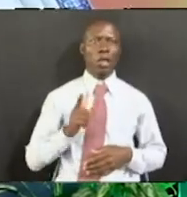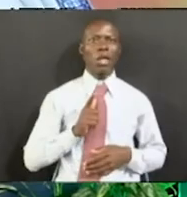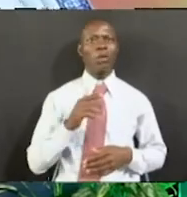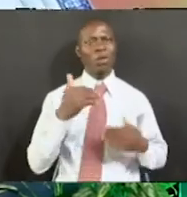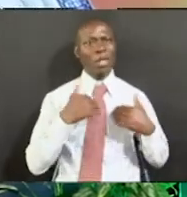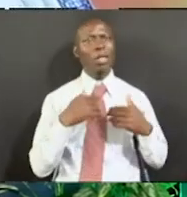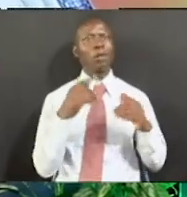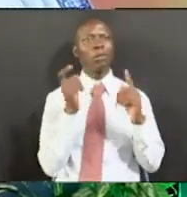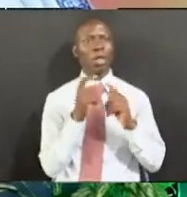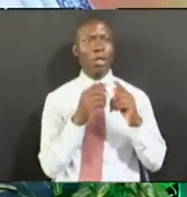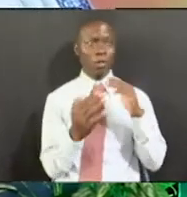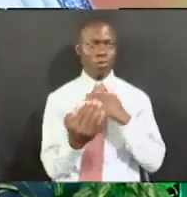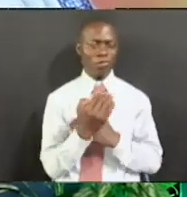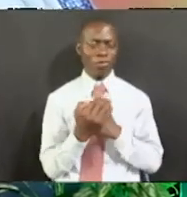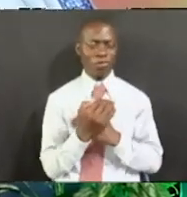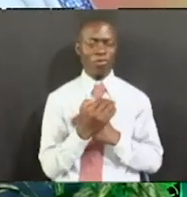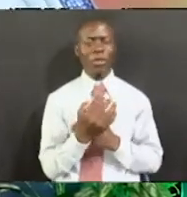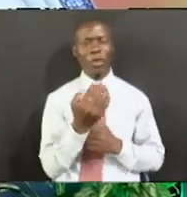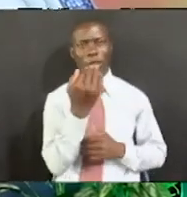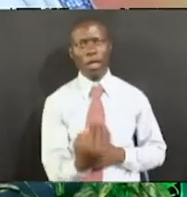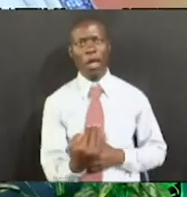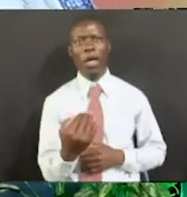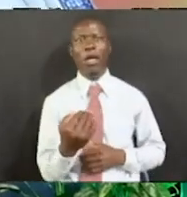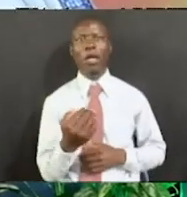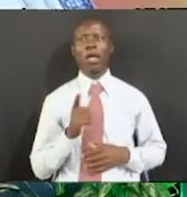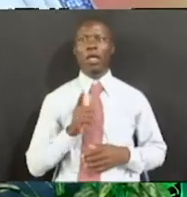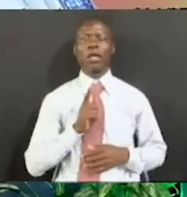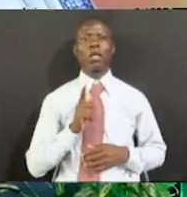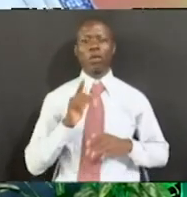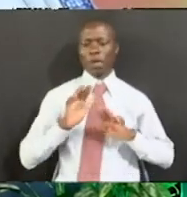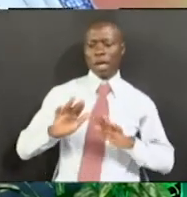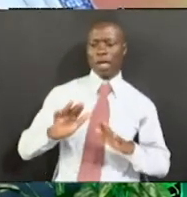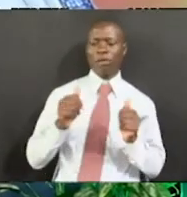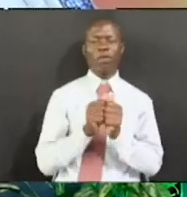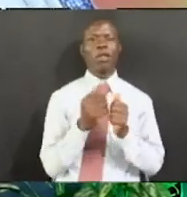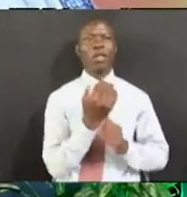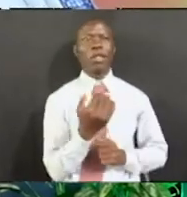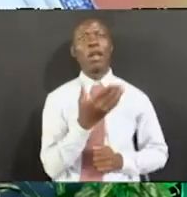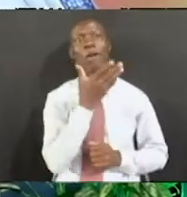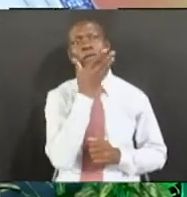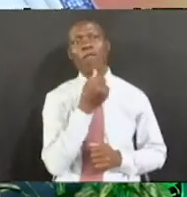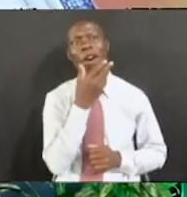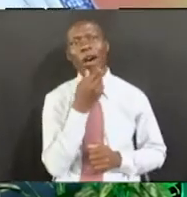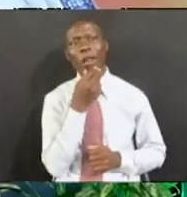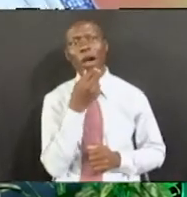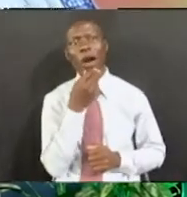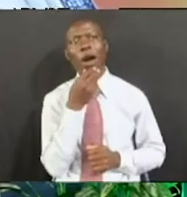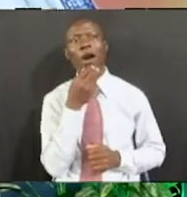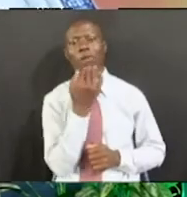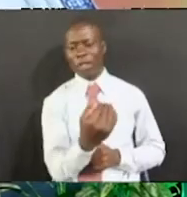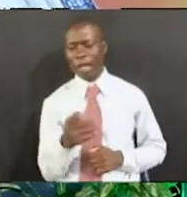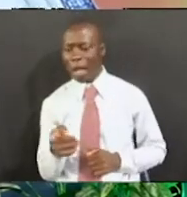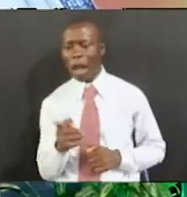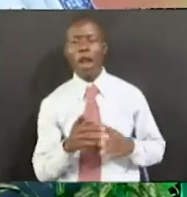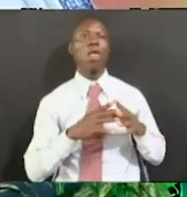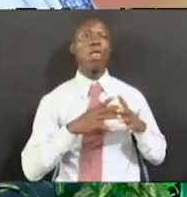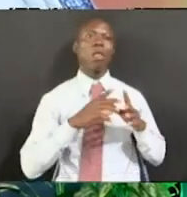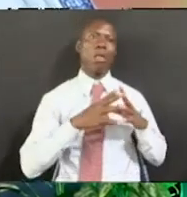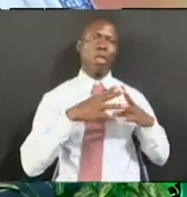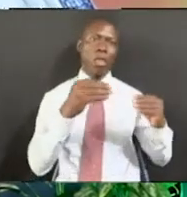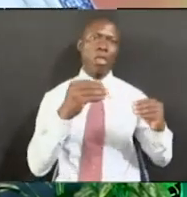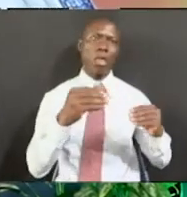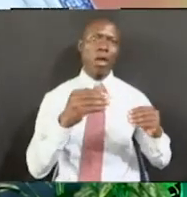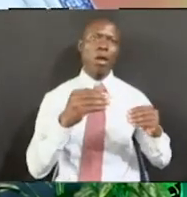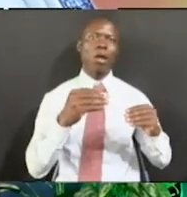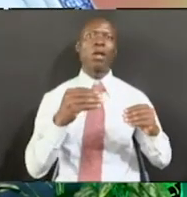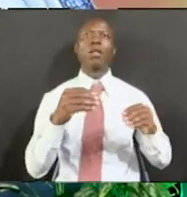morning. A young lady who has been left with a child. The father of the child has run away. You are worried about the future of